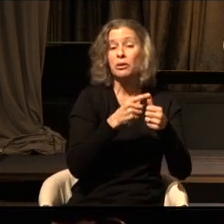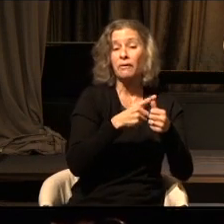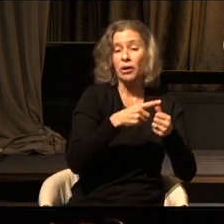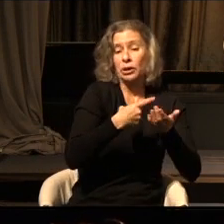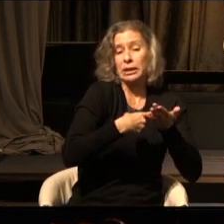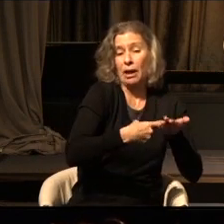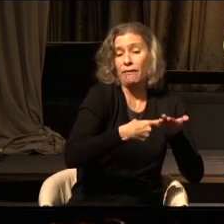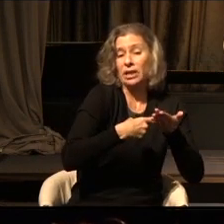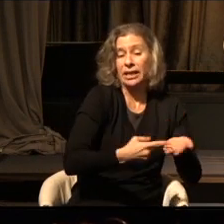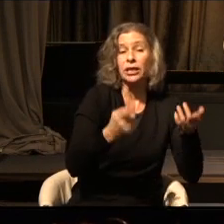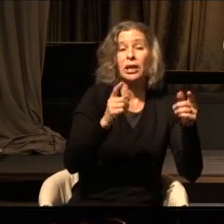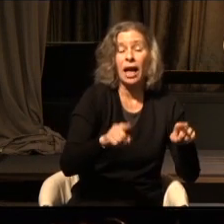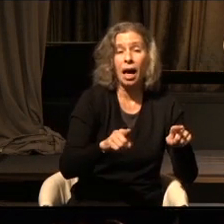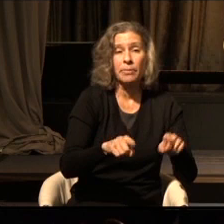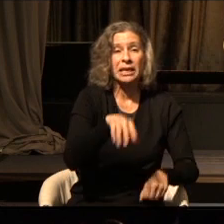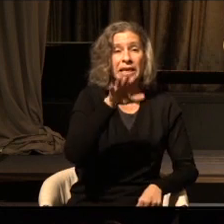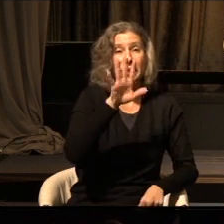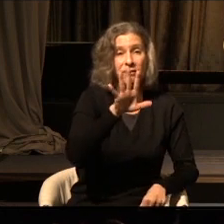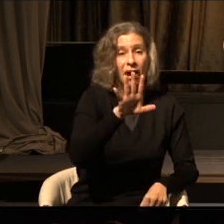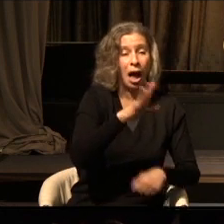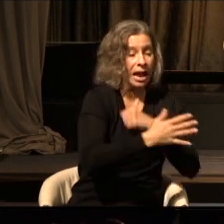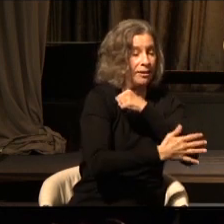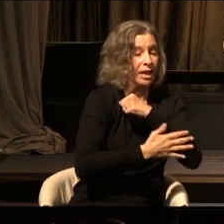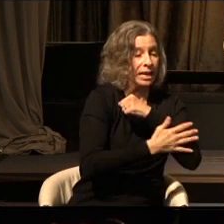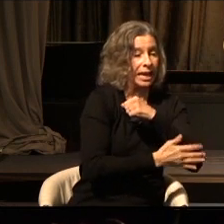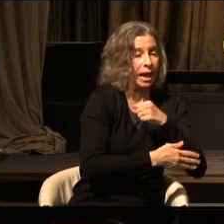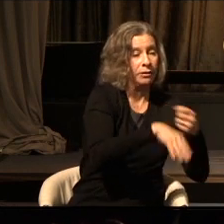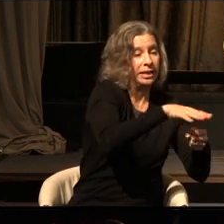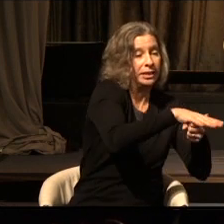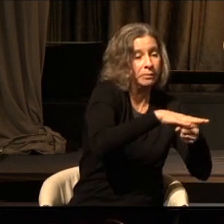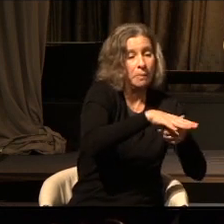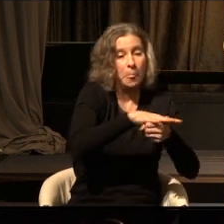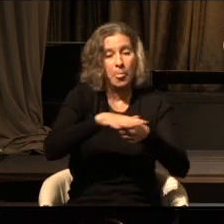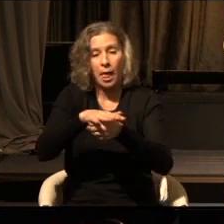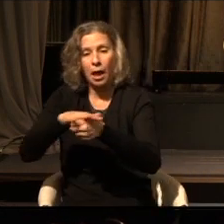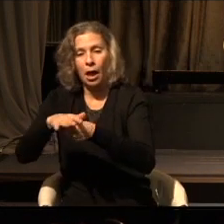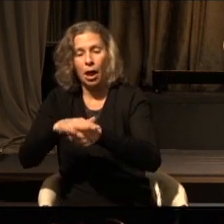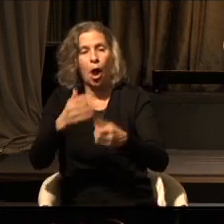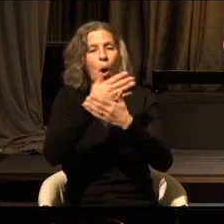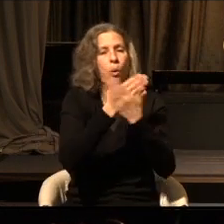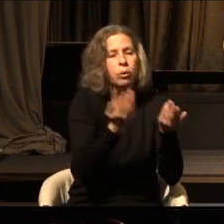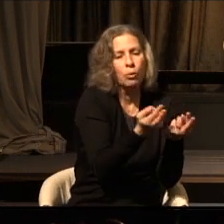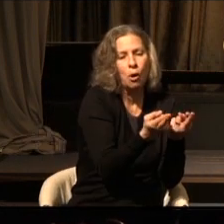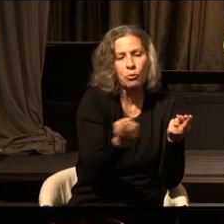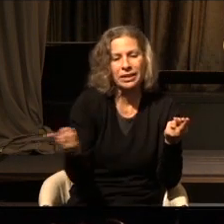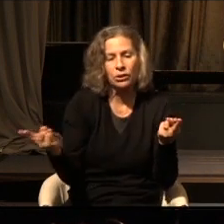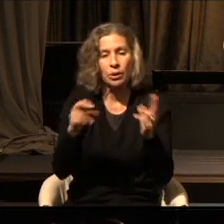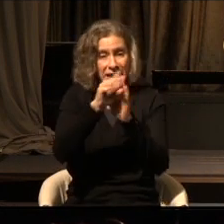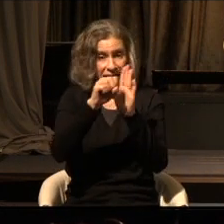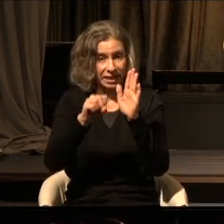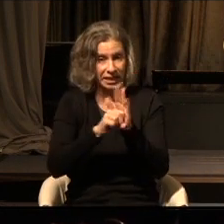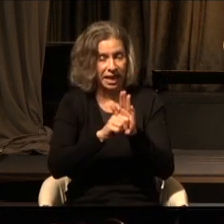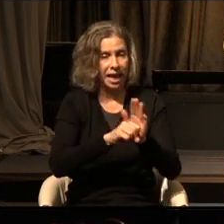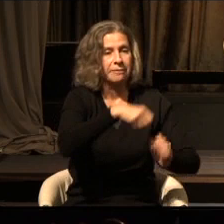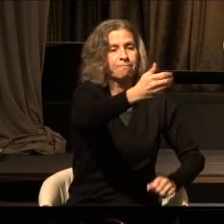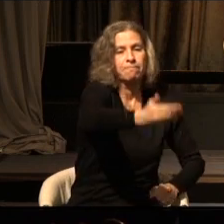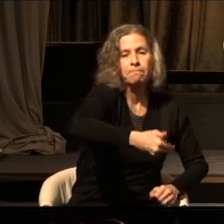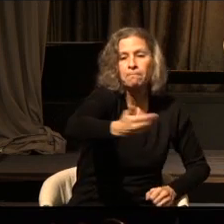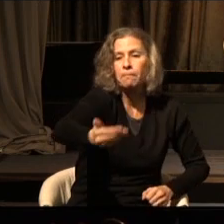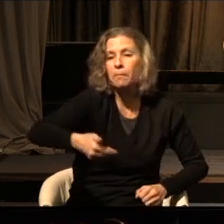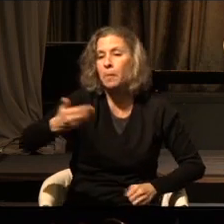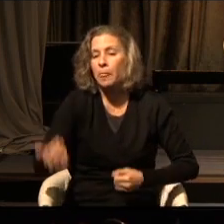conversations were conducted in 5 counties considered to be among the most under-resourced in the state. Invitations to participate in